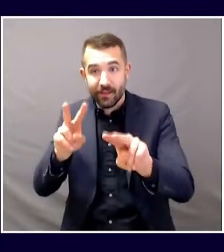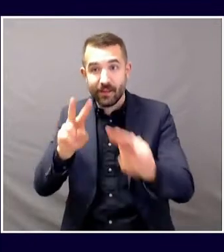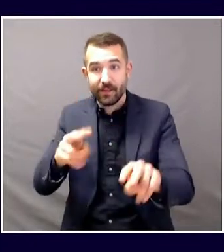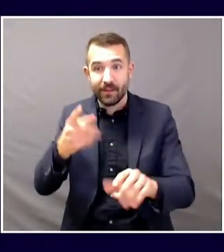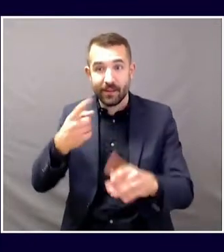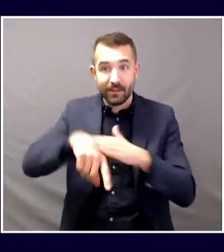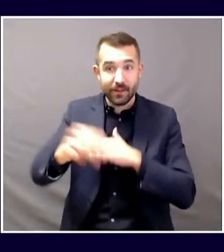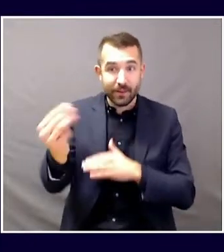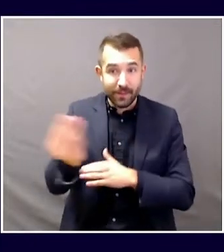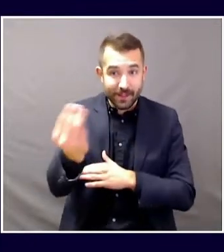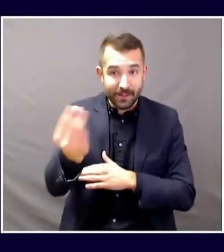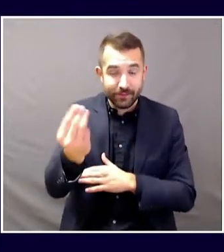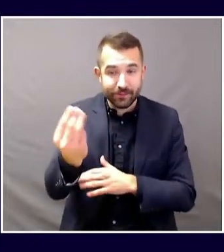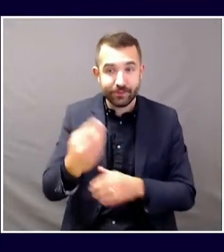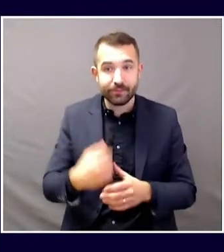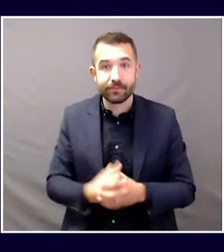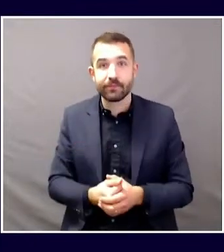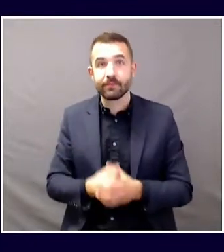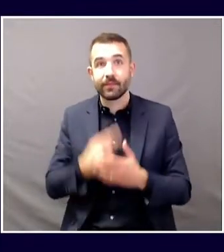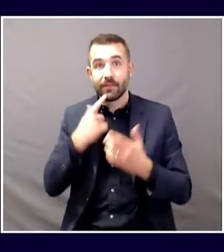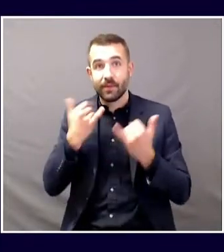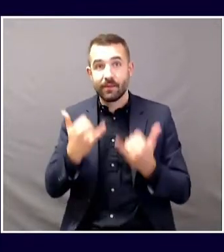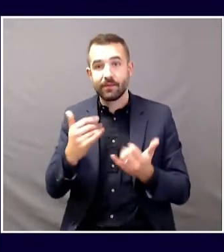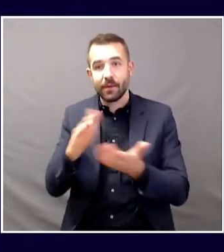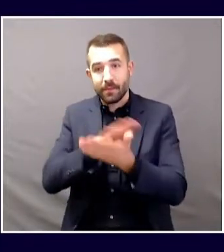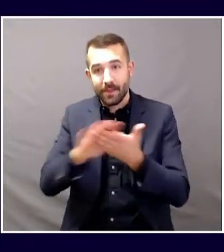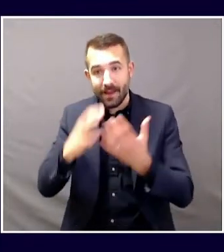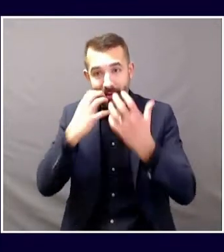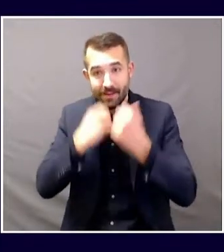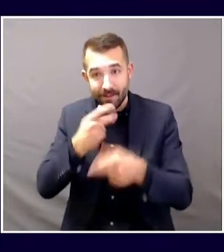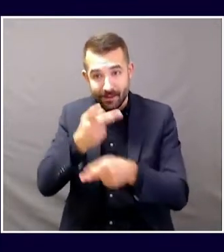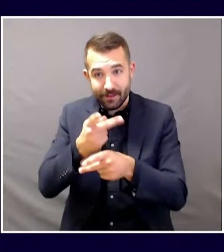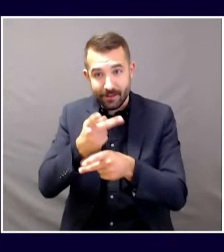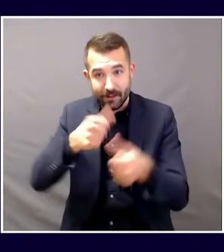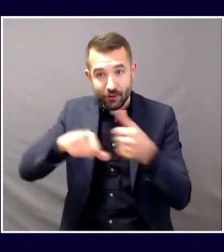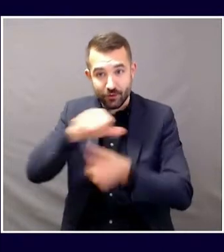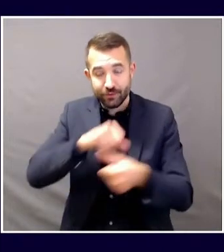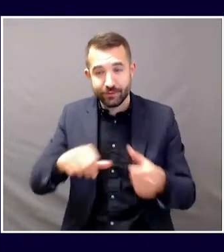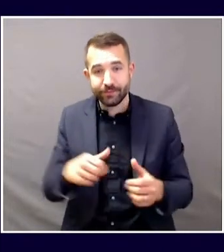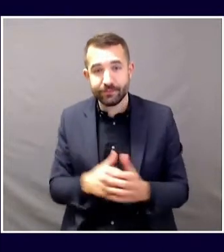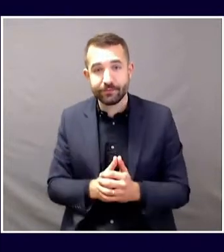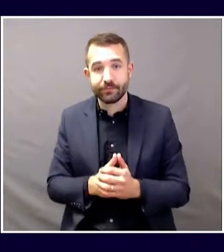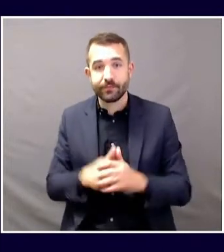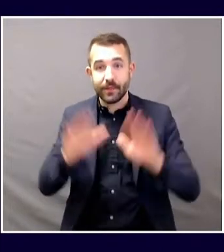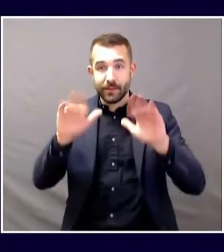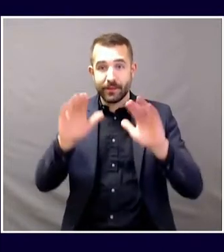on Monday. In the meantime, please be kind and take care of one another. Talk to you again soon.